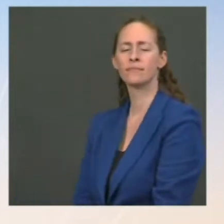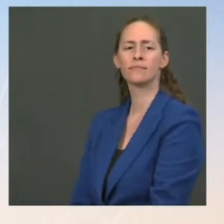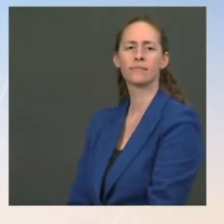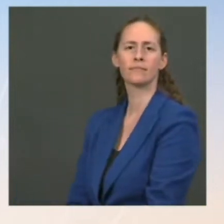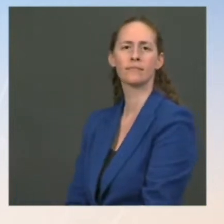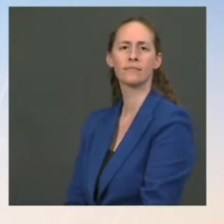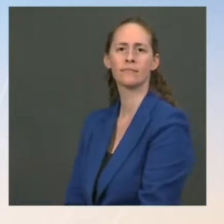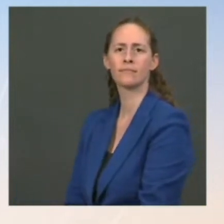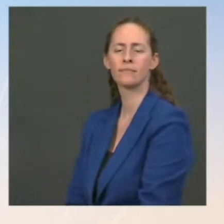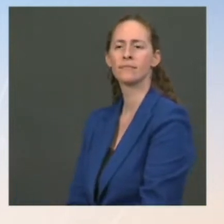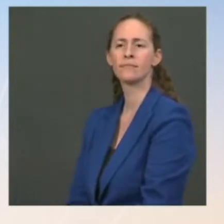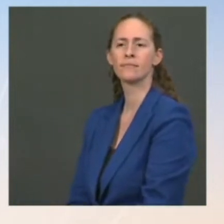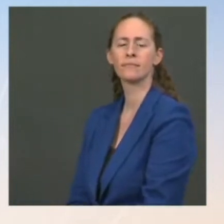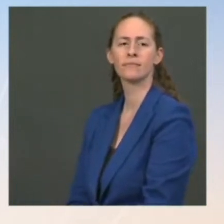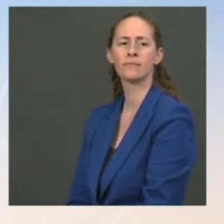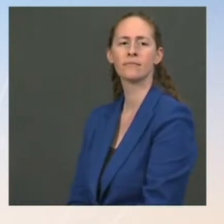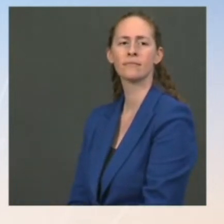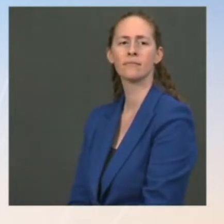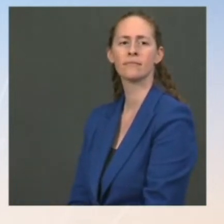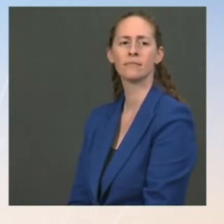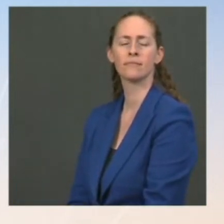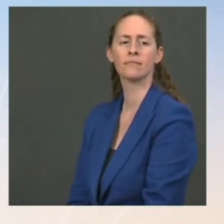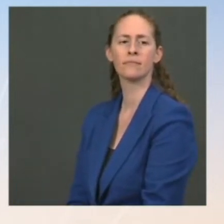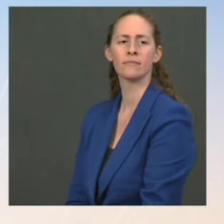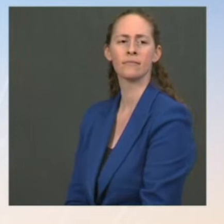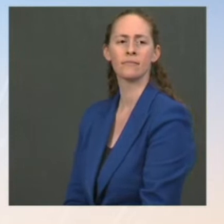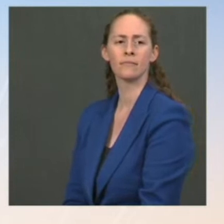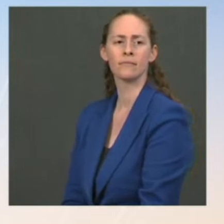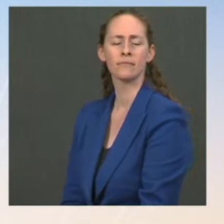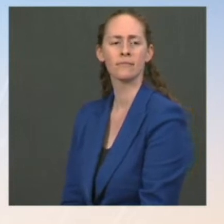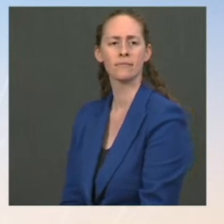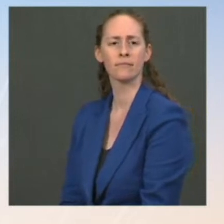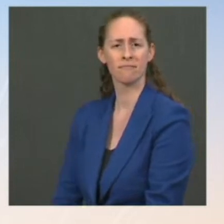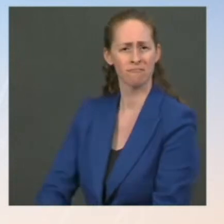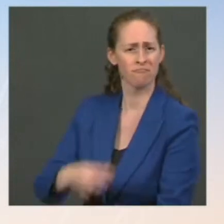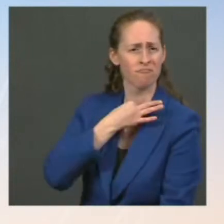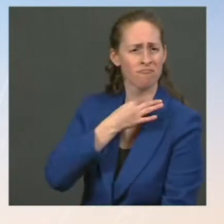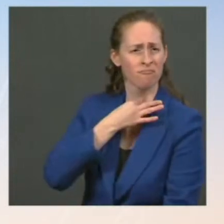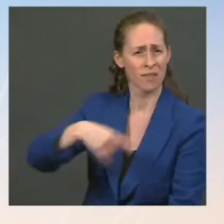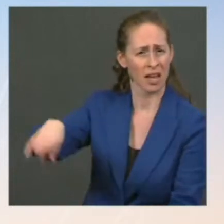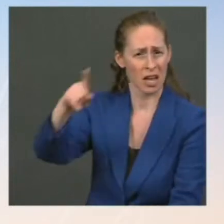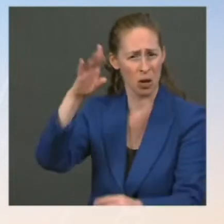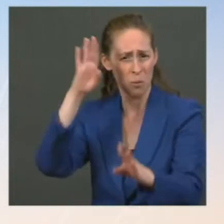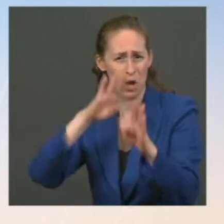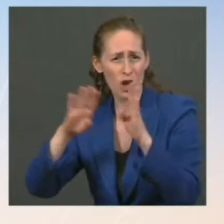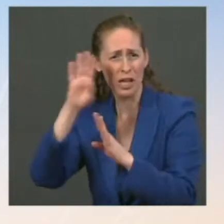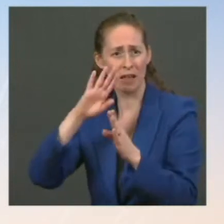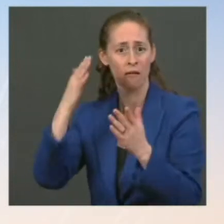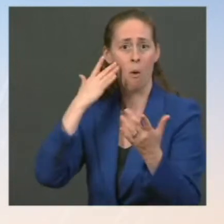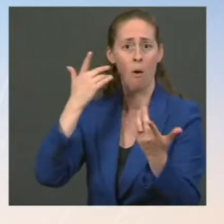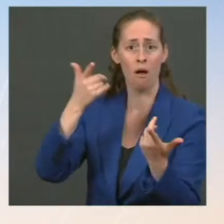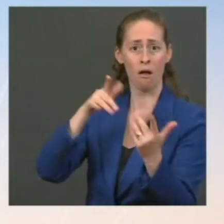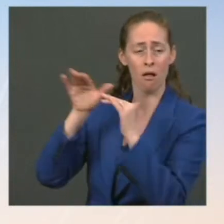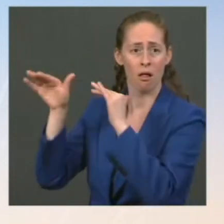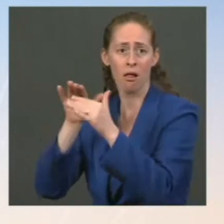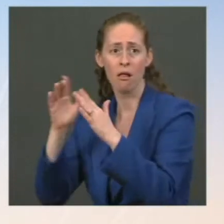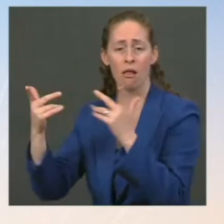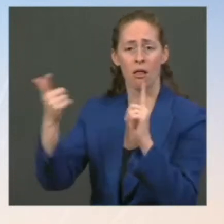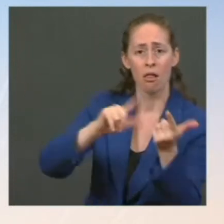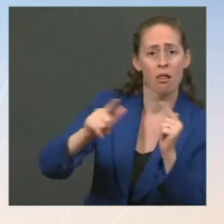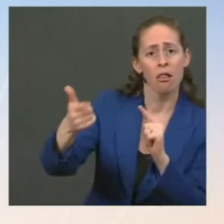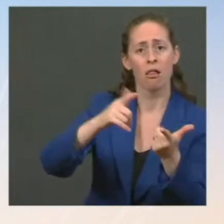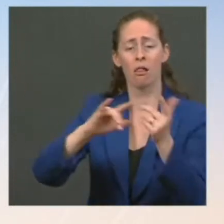here. Is it partly a concern that after all the back and forth on the advice and guidance from the government, people